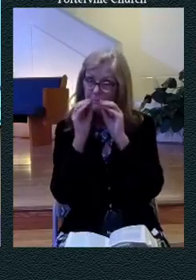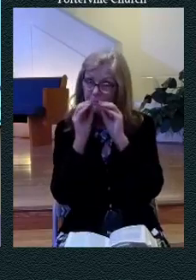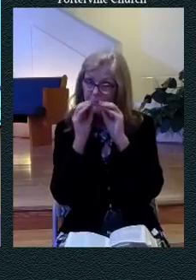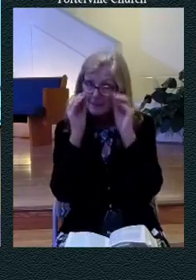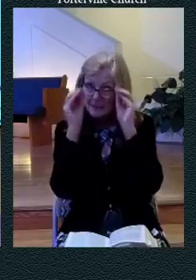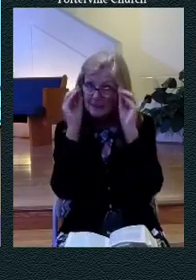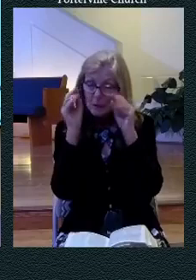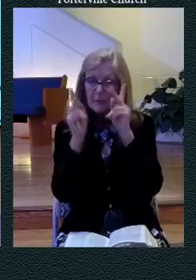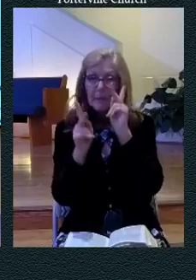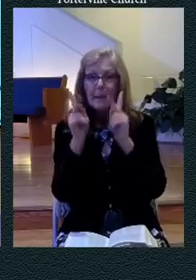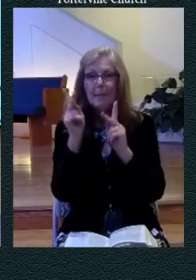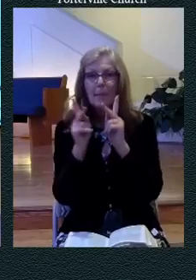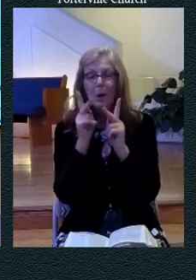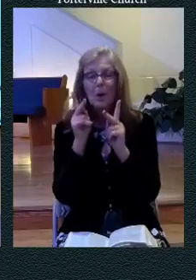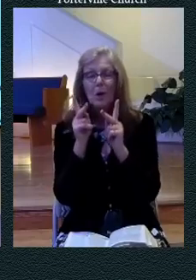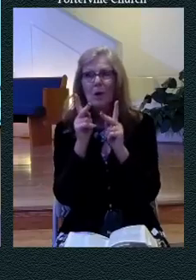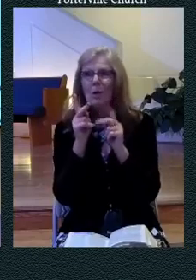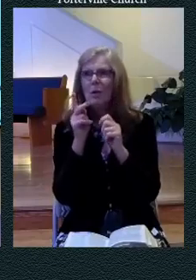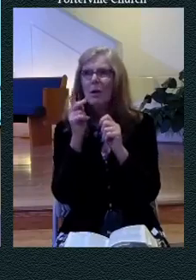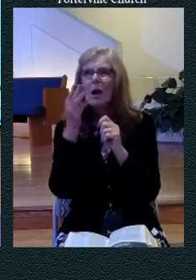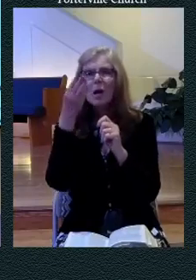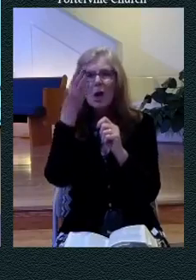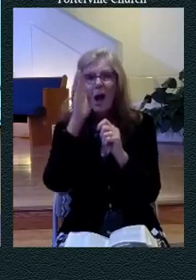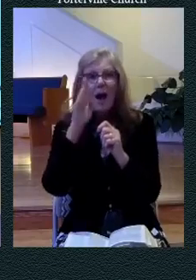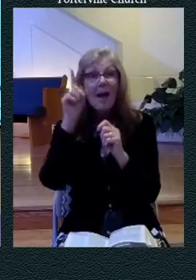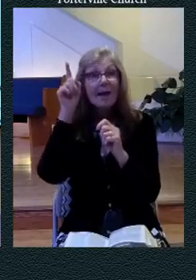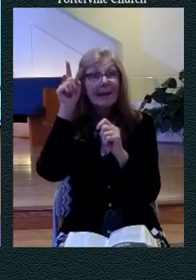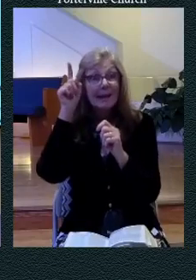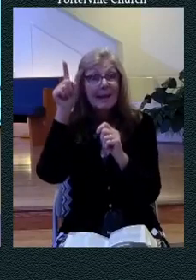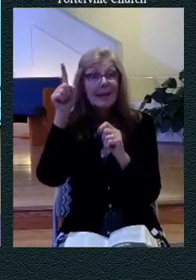is that God has done on our behalf.